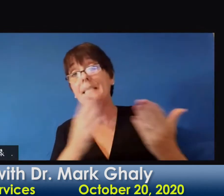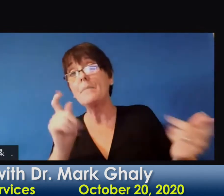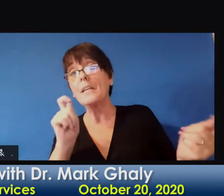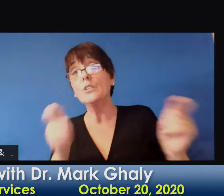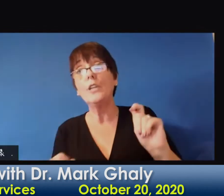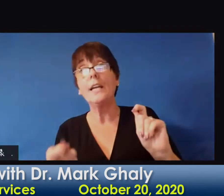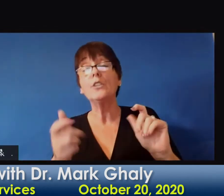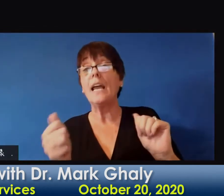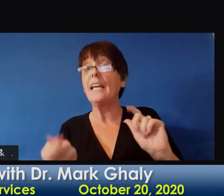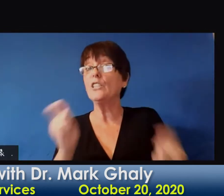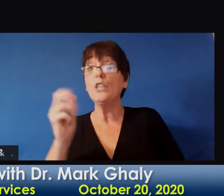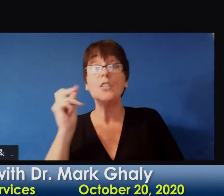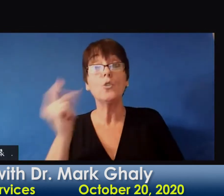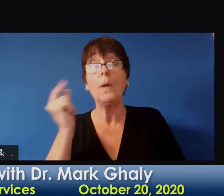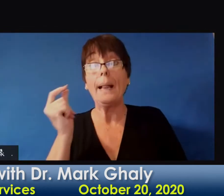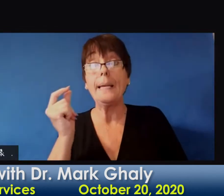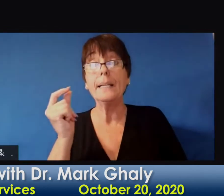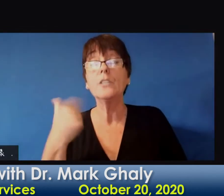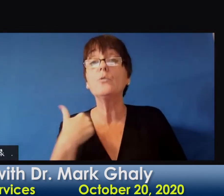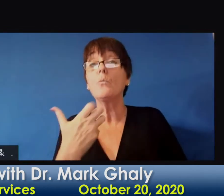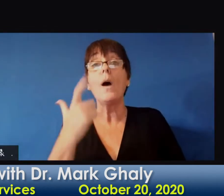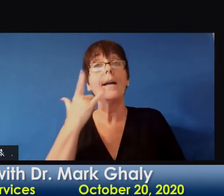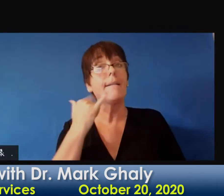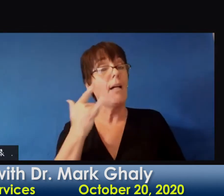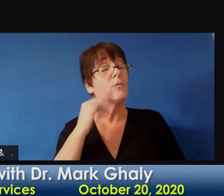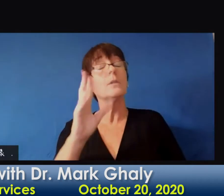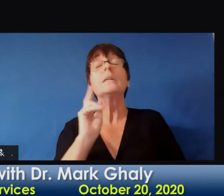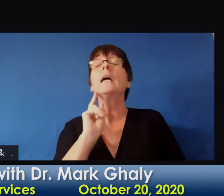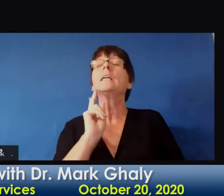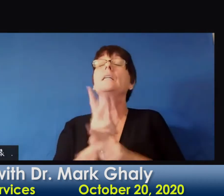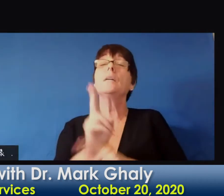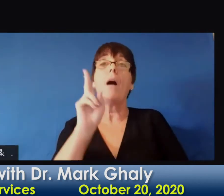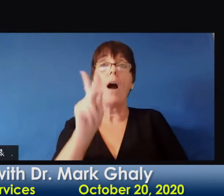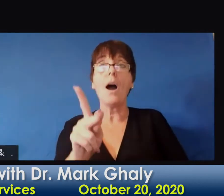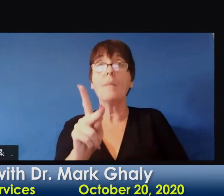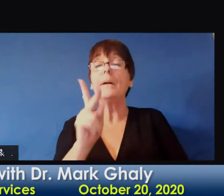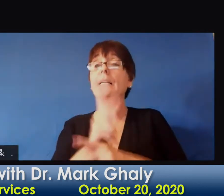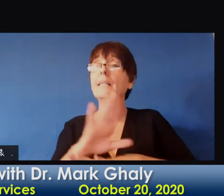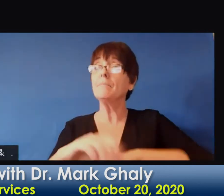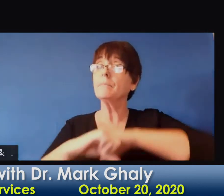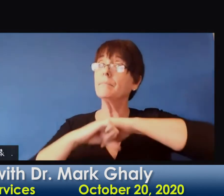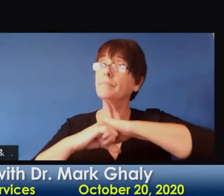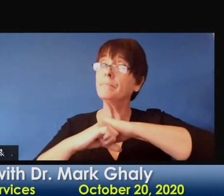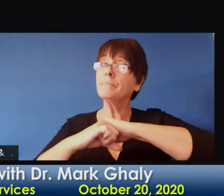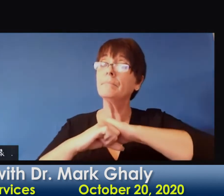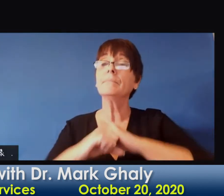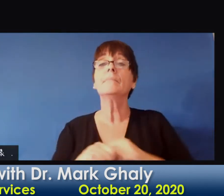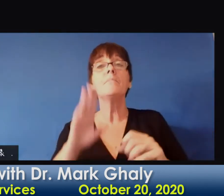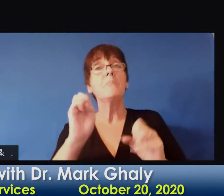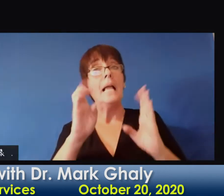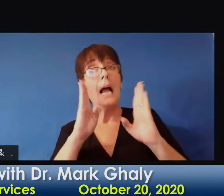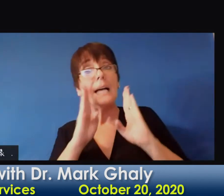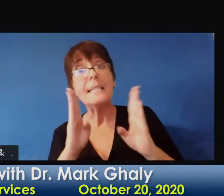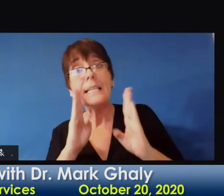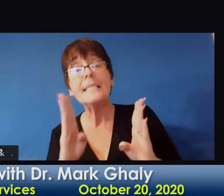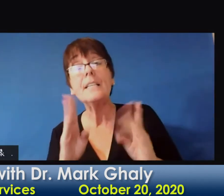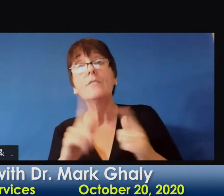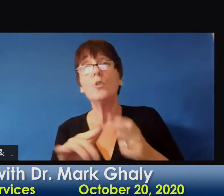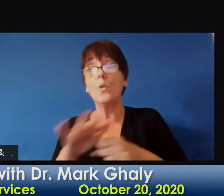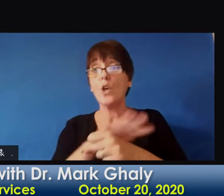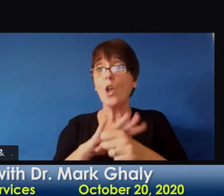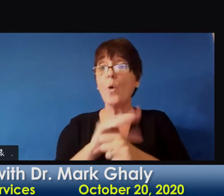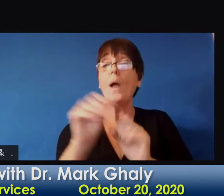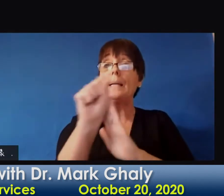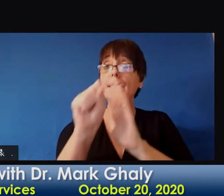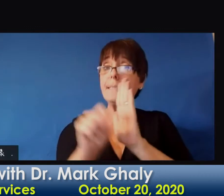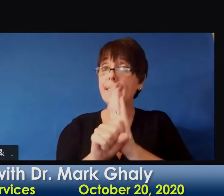it can change quickly. So we want Californians to continue to keep their guard up, to be attentive to the local and state